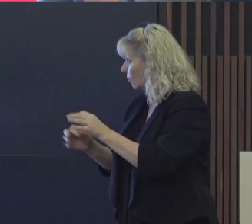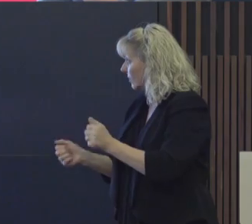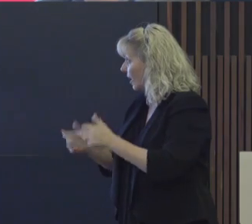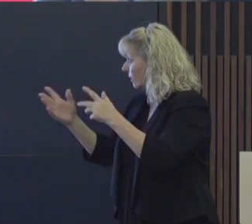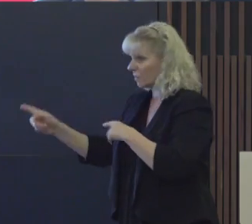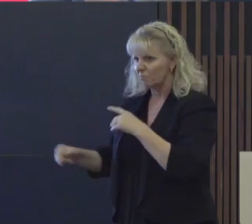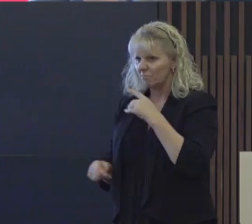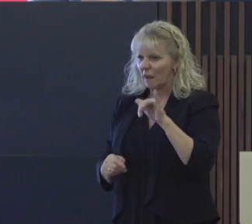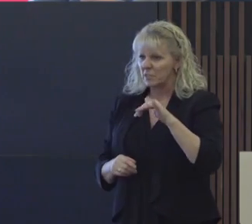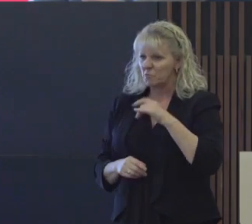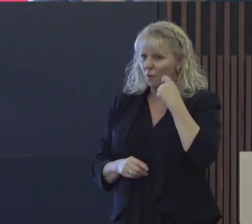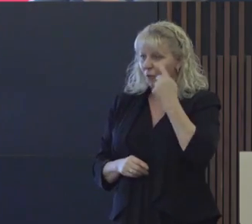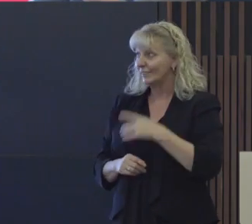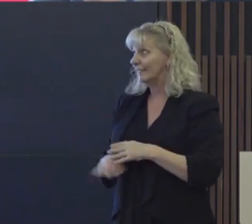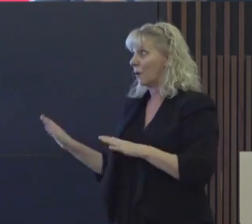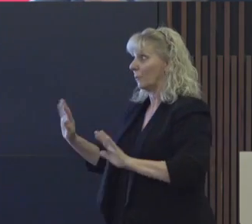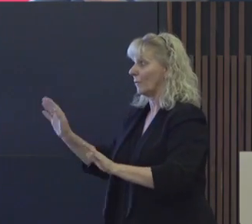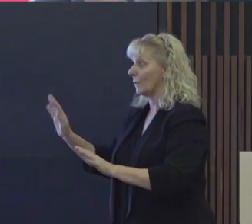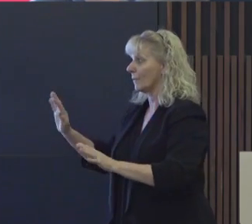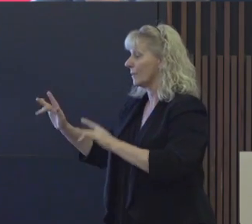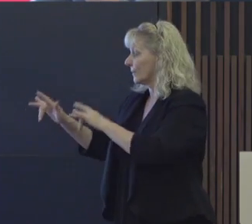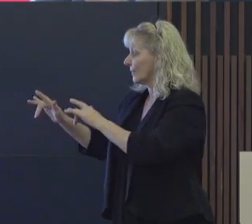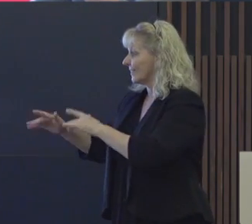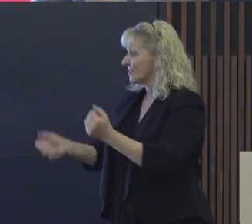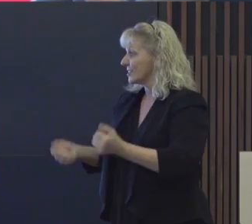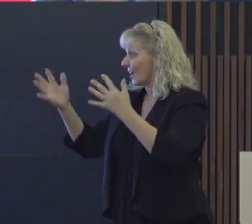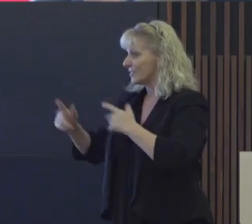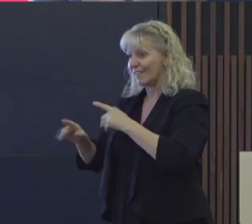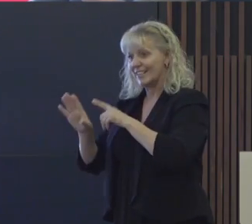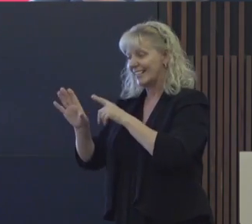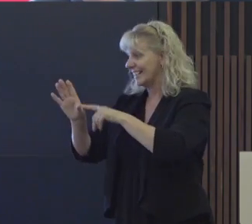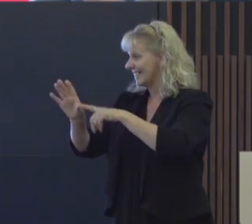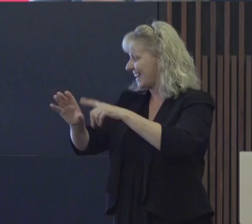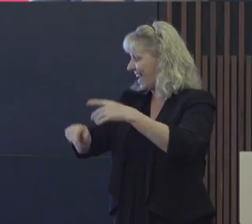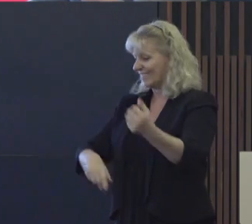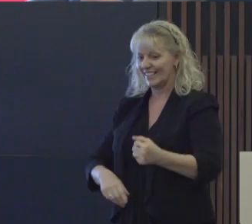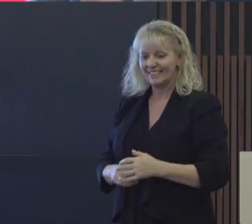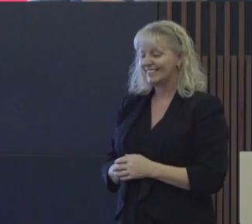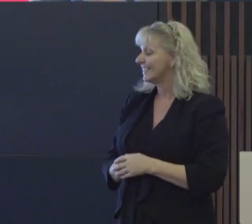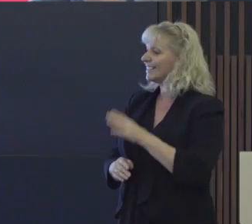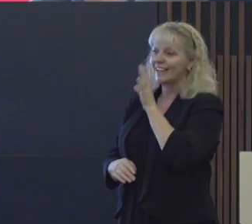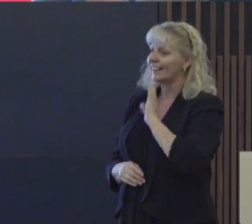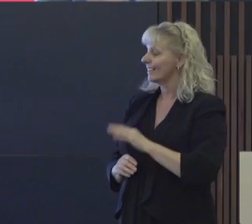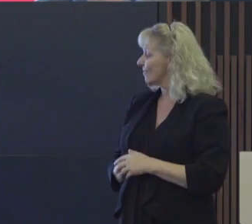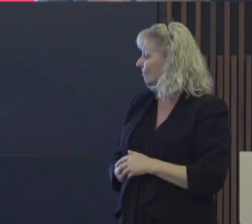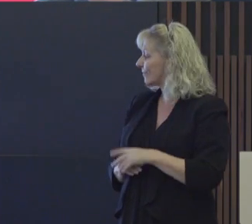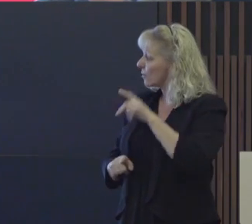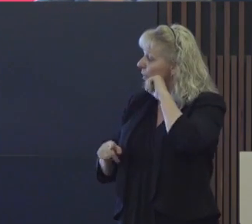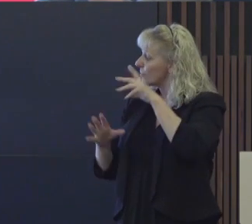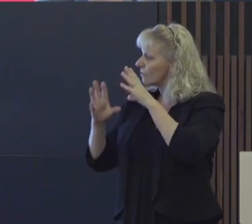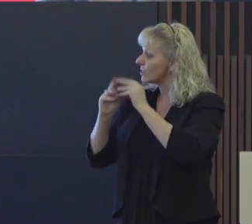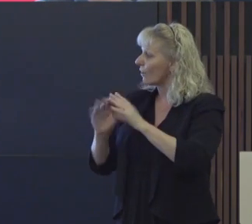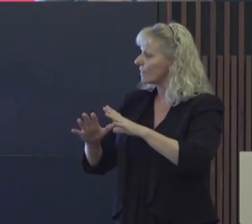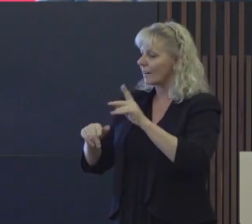maybe tomorrow. No retirement for you. You've still got years, sadly, that it doesn't sound like it's going to resolve in a